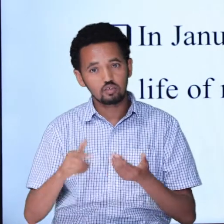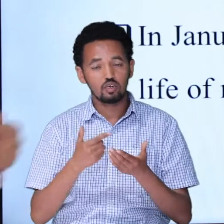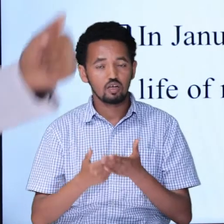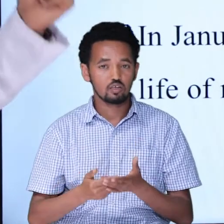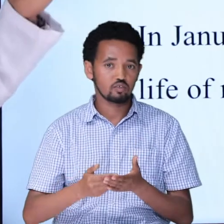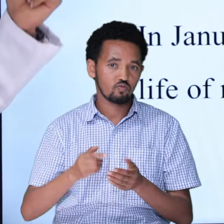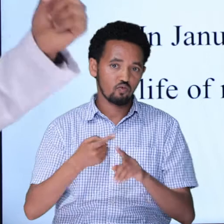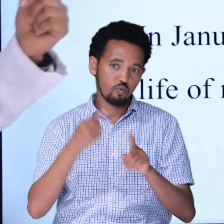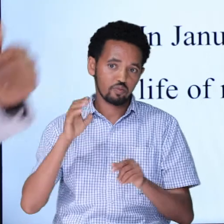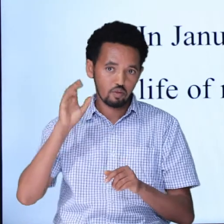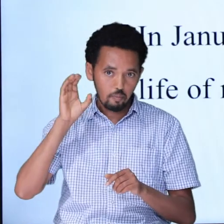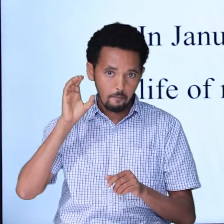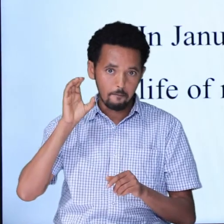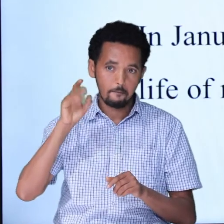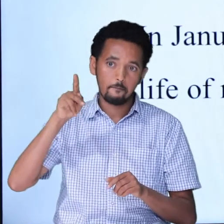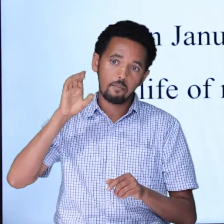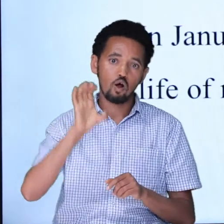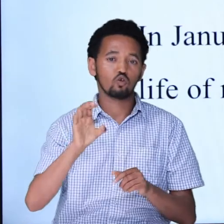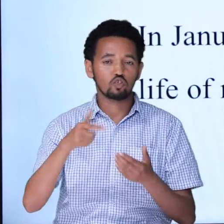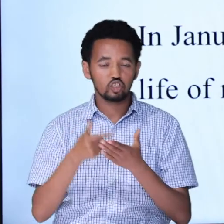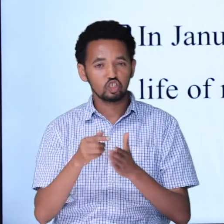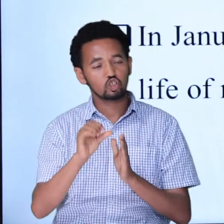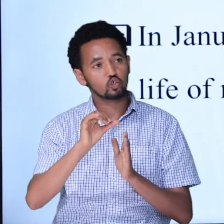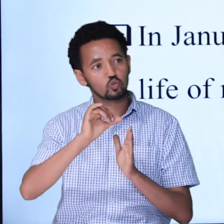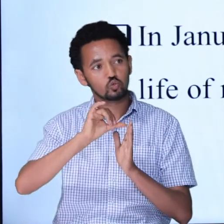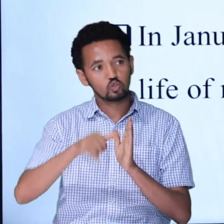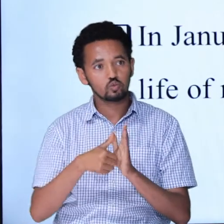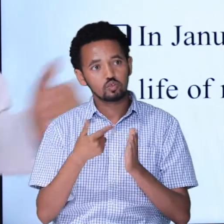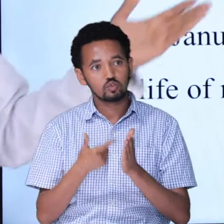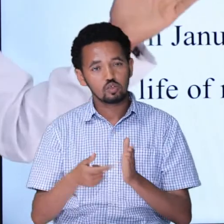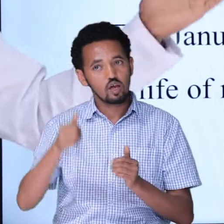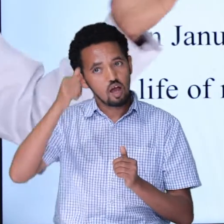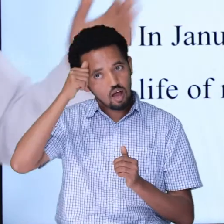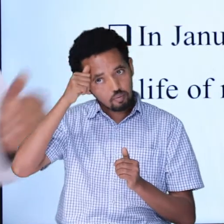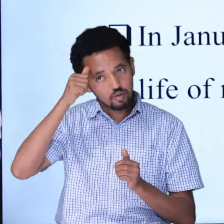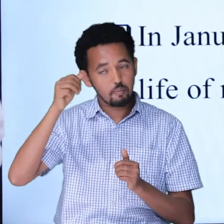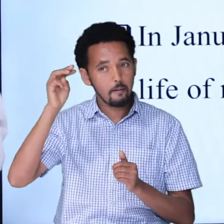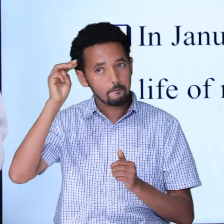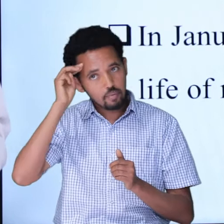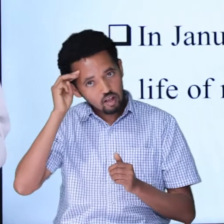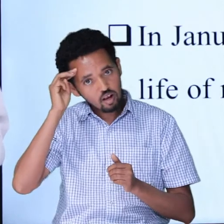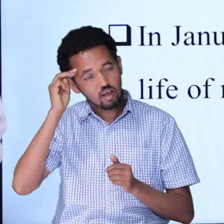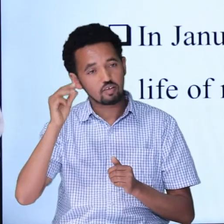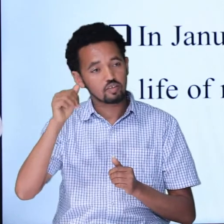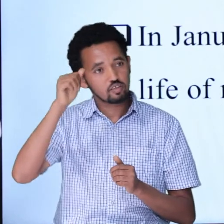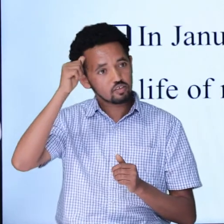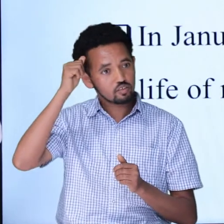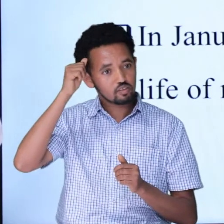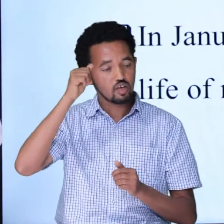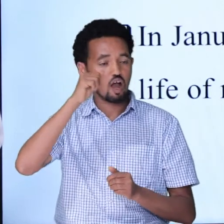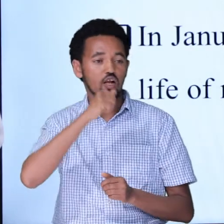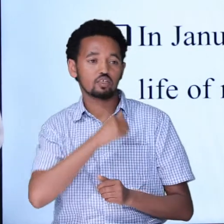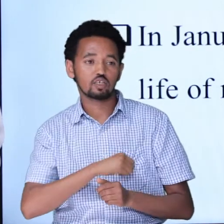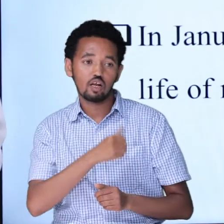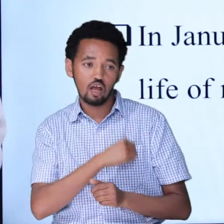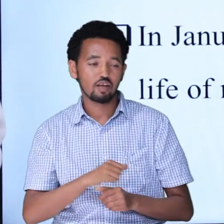power. On June 1965, Ahmed Ben Bella of Algeria, he was overthrown from the